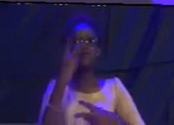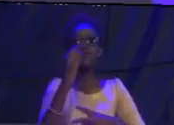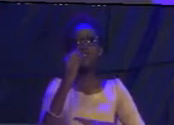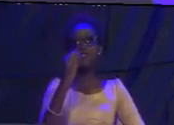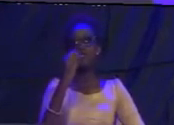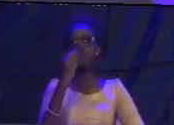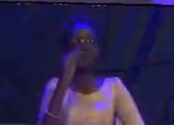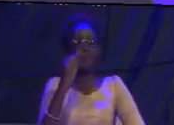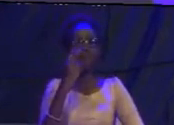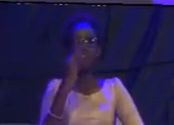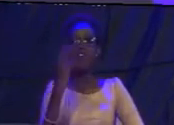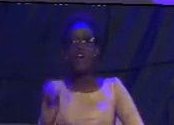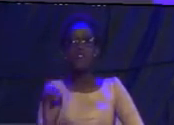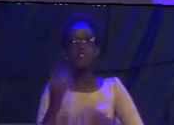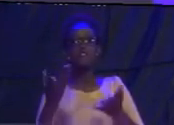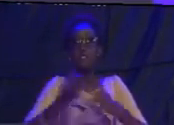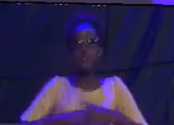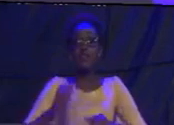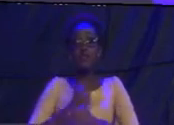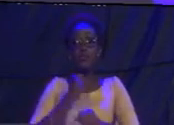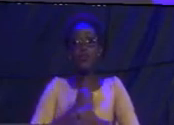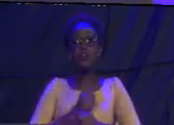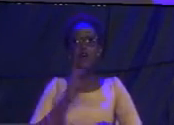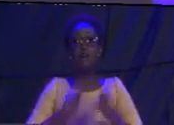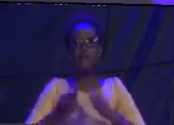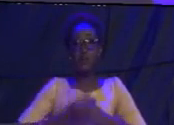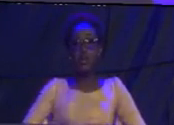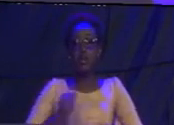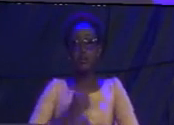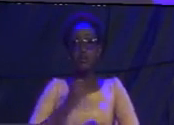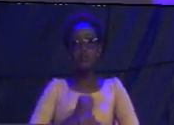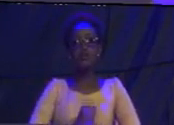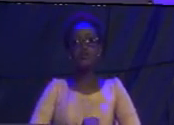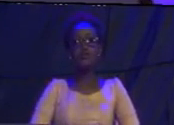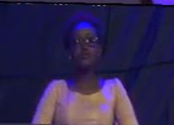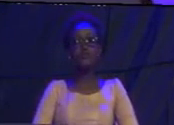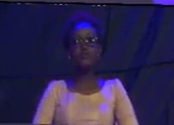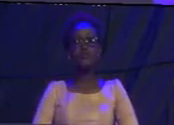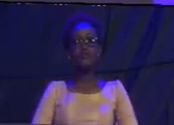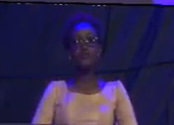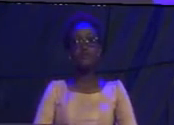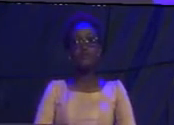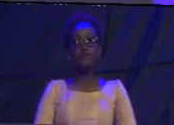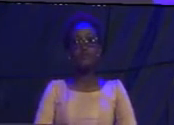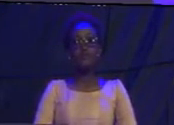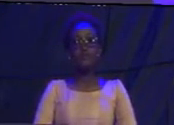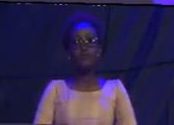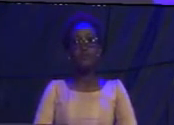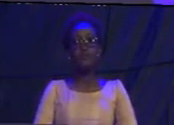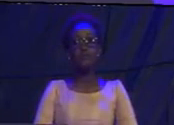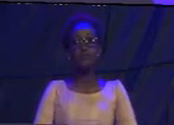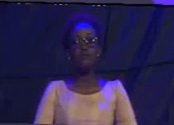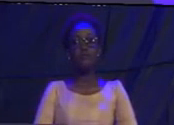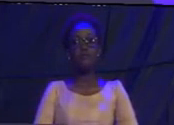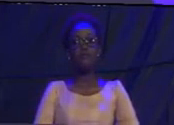2025 and 2030 ibyo bose byagiye biba muri ibi bihe abantu bareba kure. Now previously many nations used to have vision